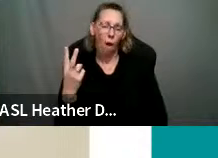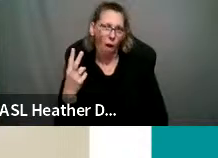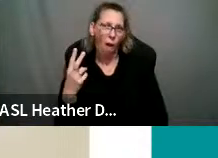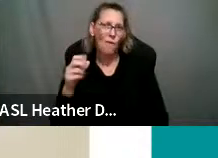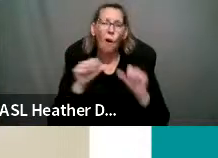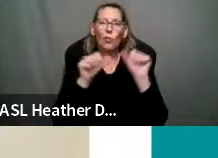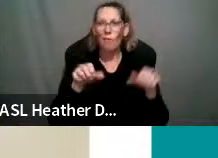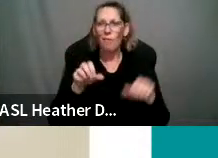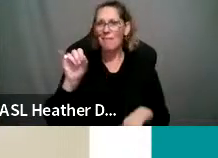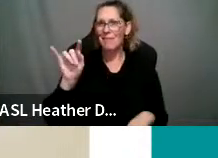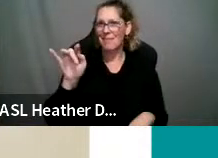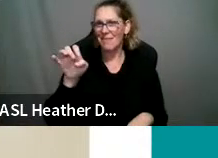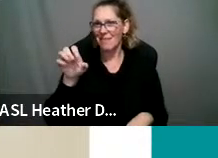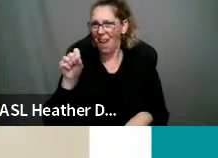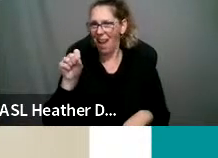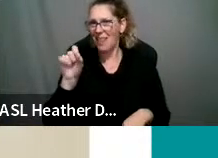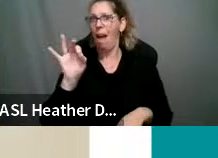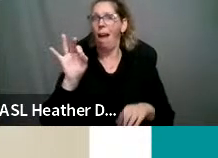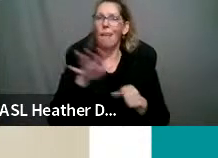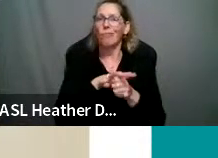importance, and we have